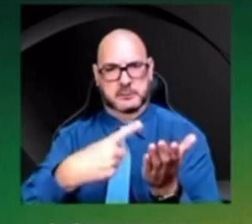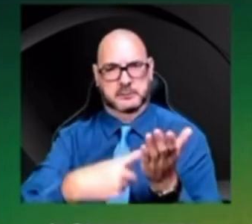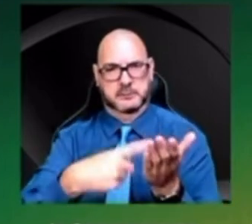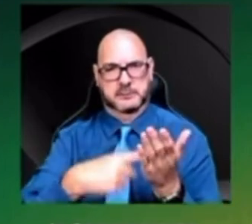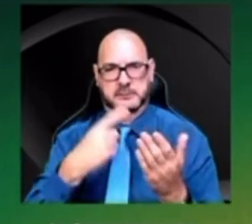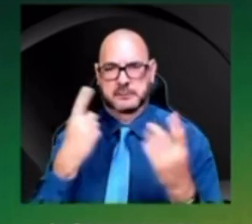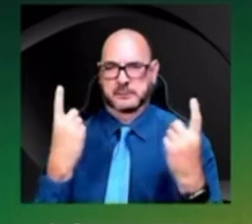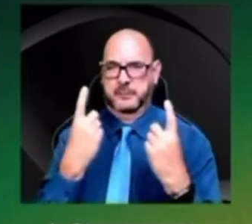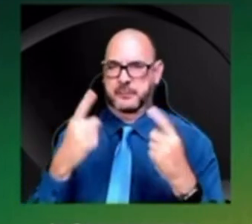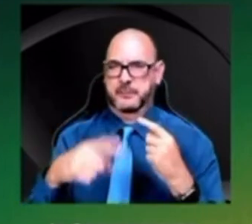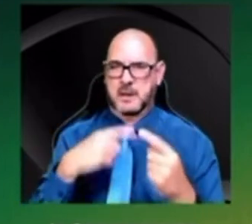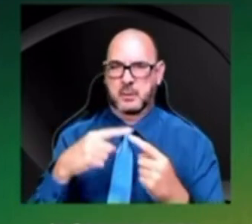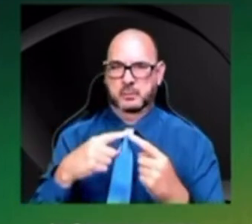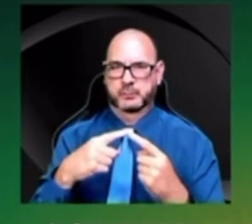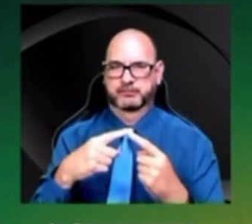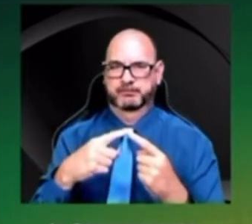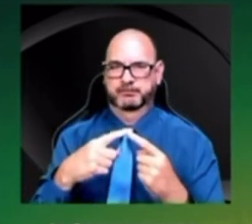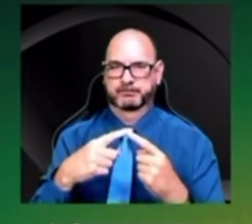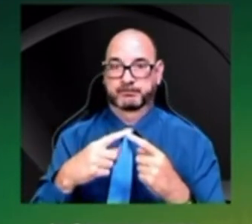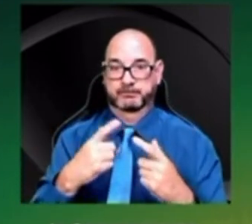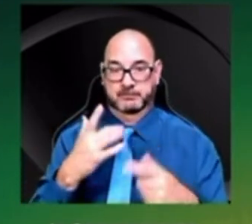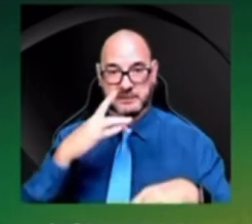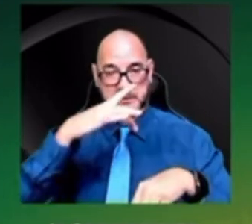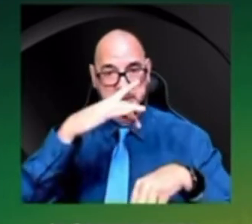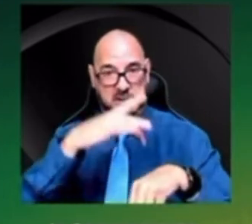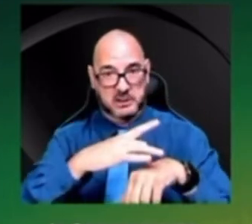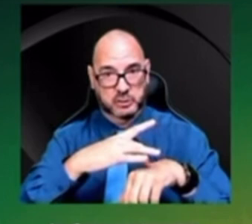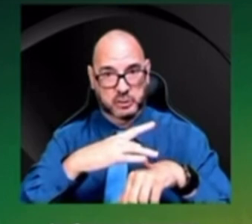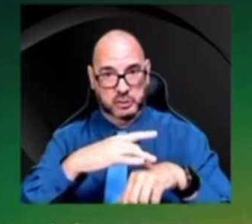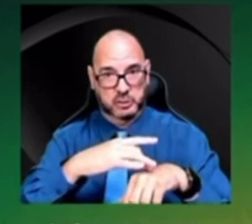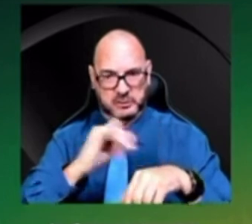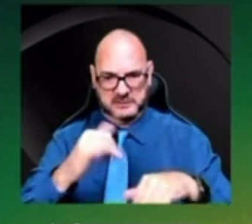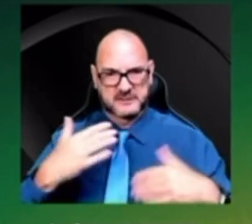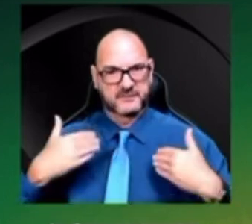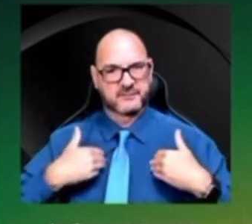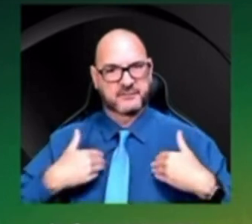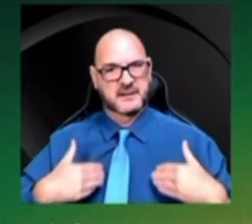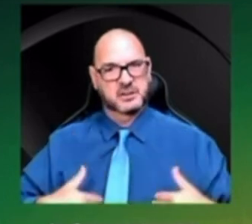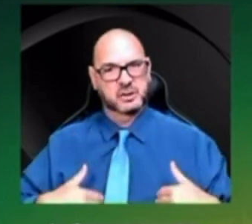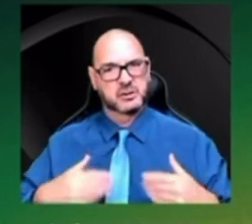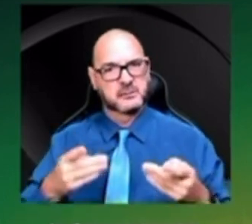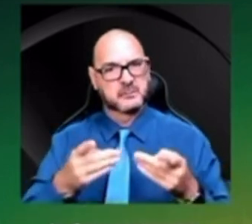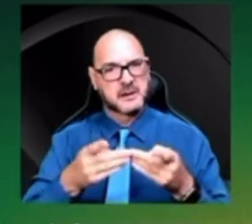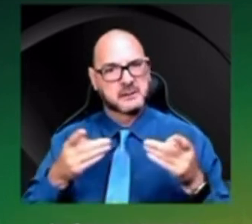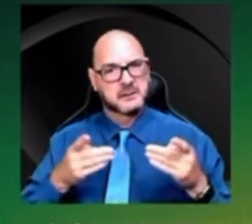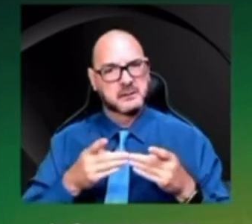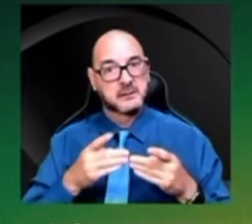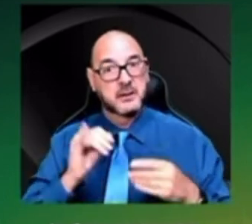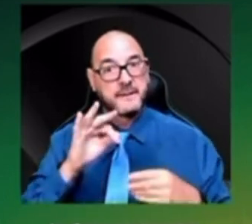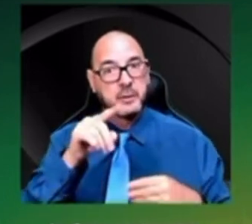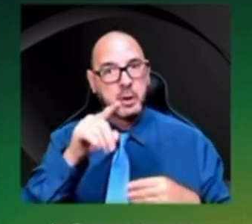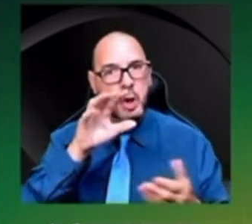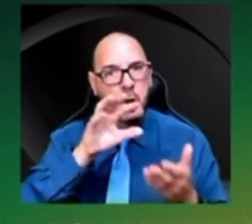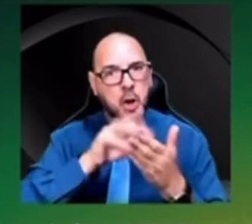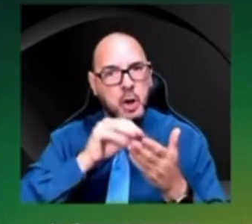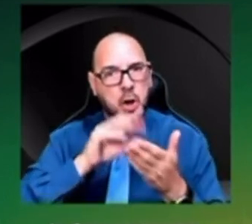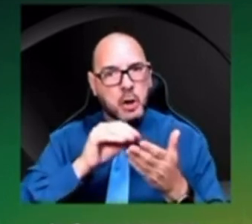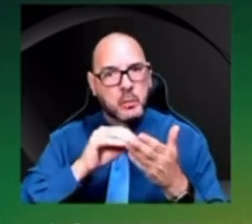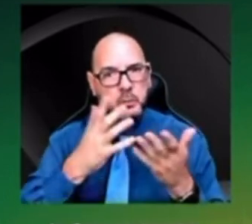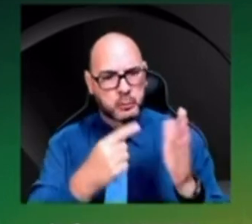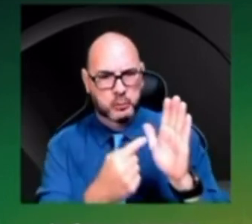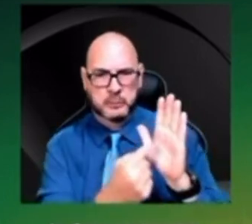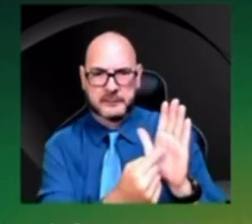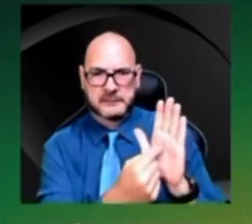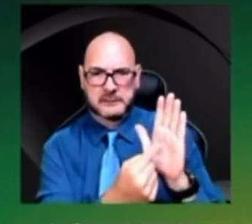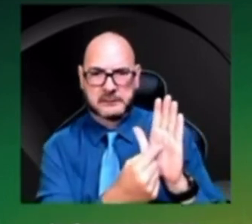physical space that if you have learned about what it represents, you feel what it